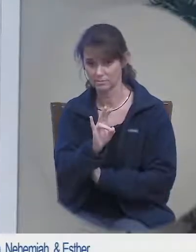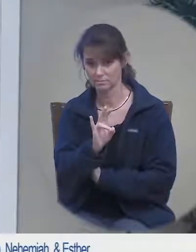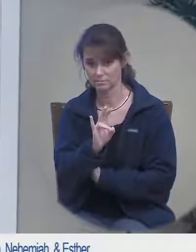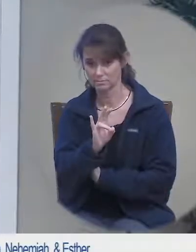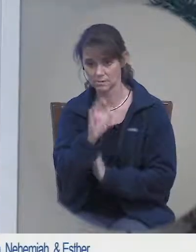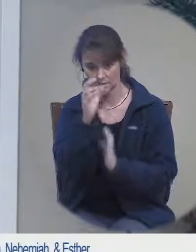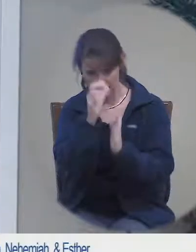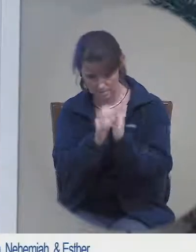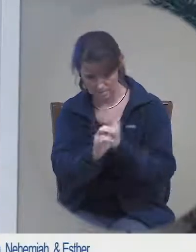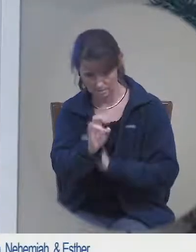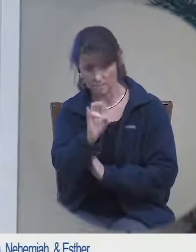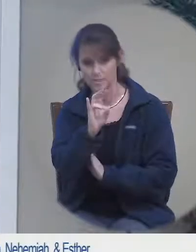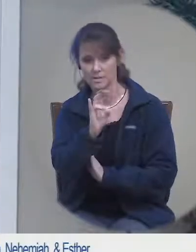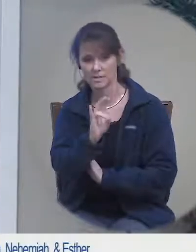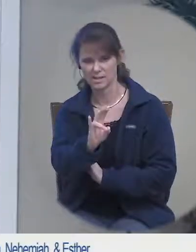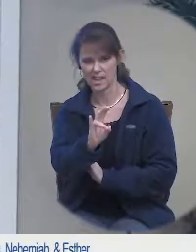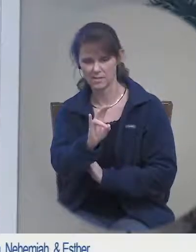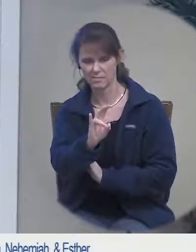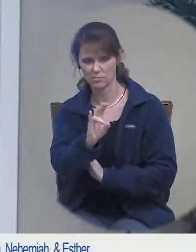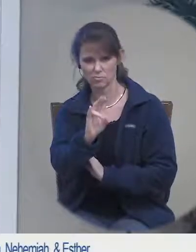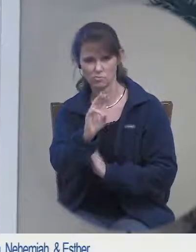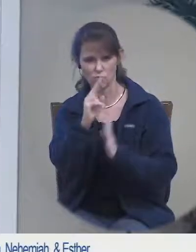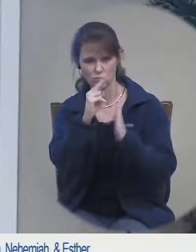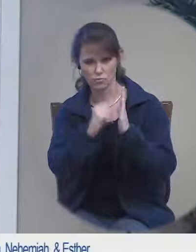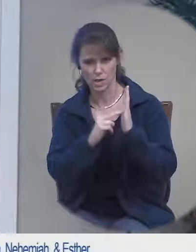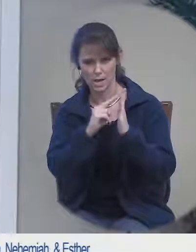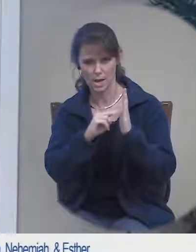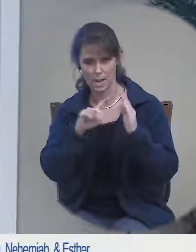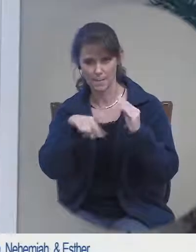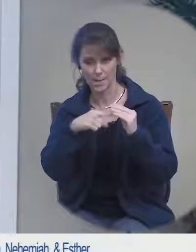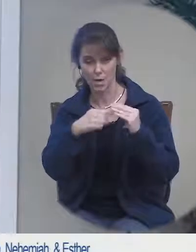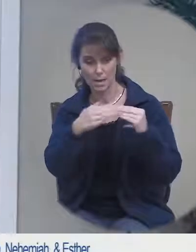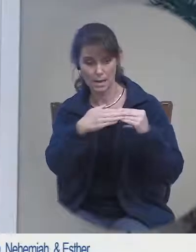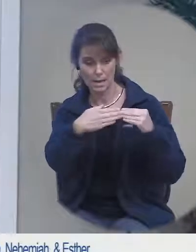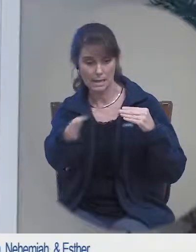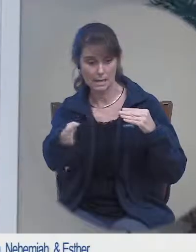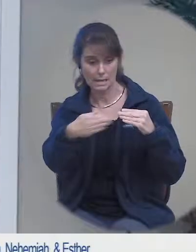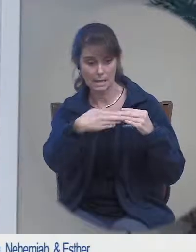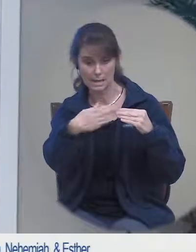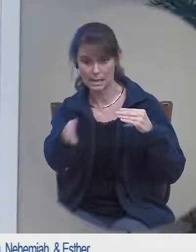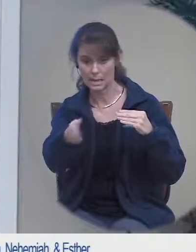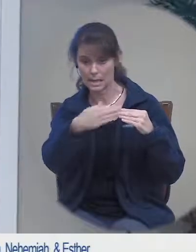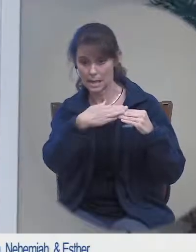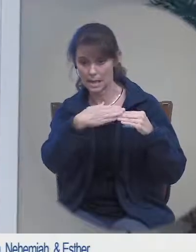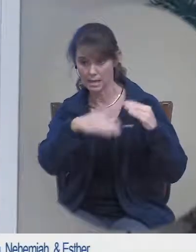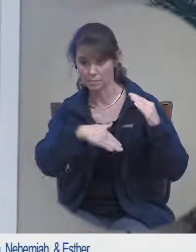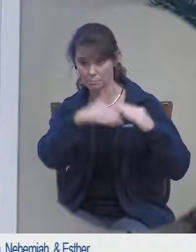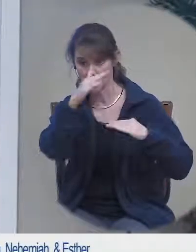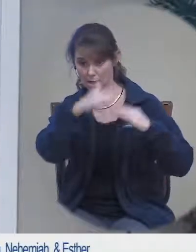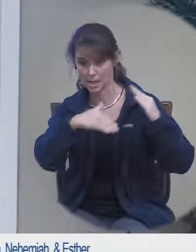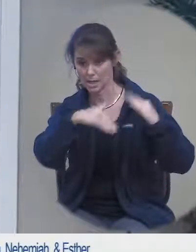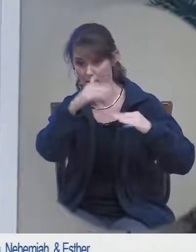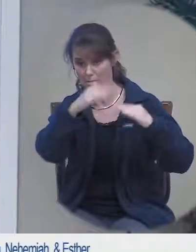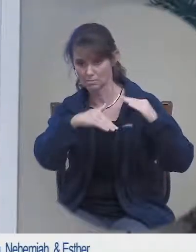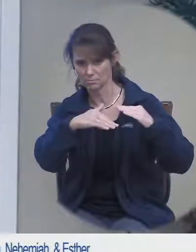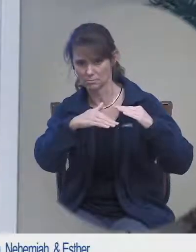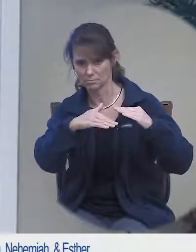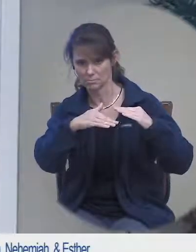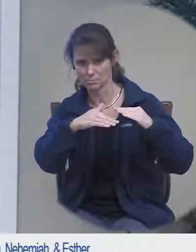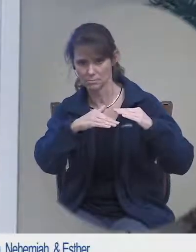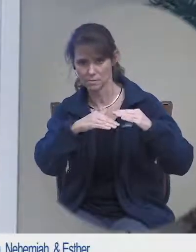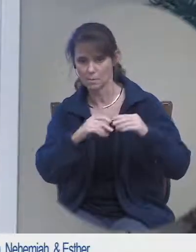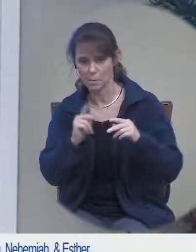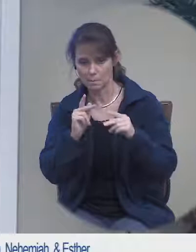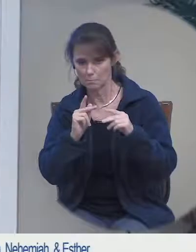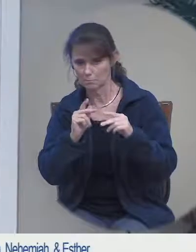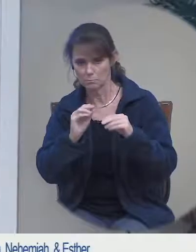7, we begin reading of how after the gates were built that they looked at the city, and the city, though, was uninhabited. Look at